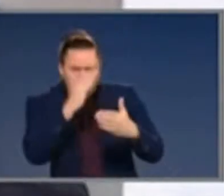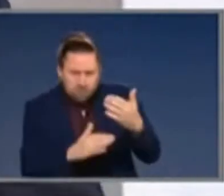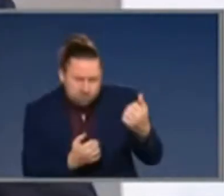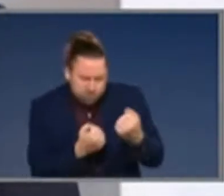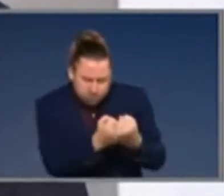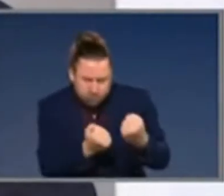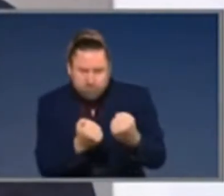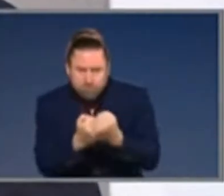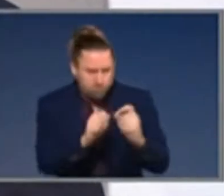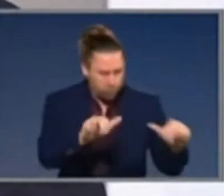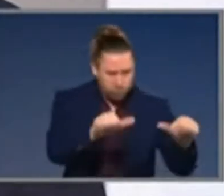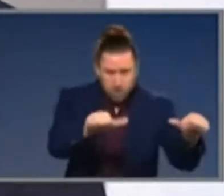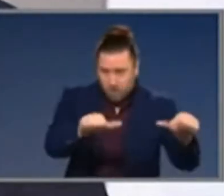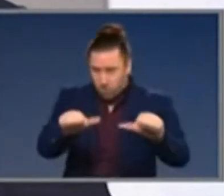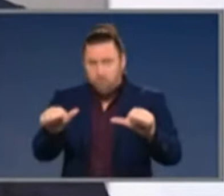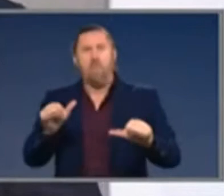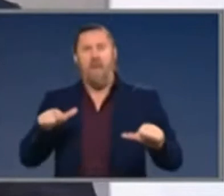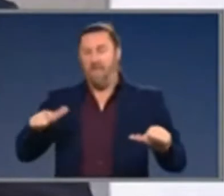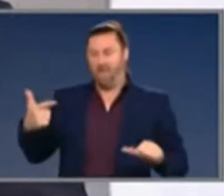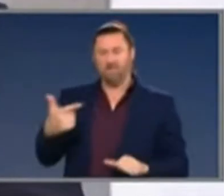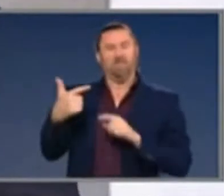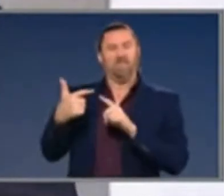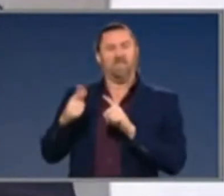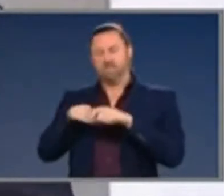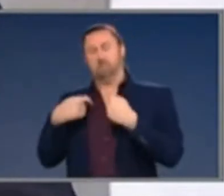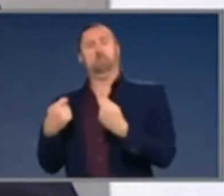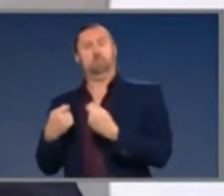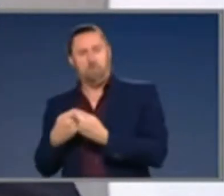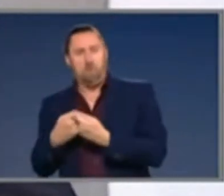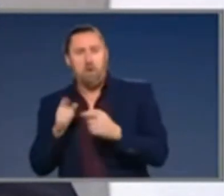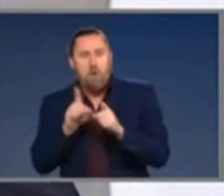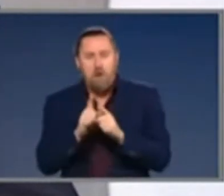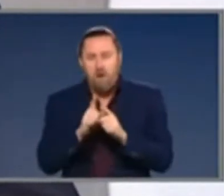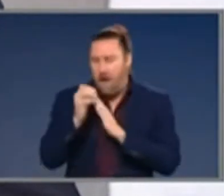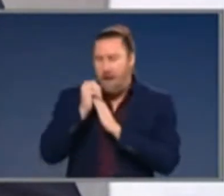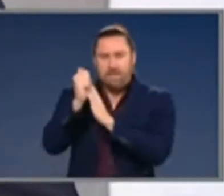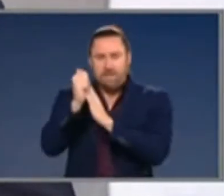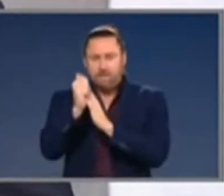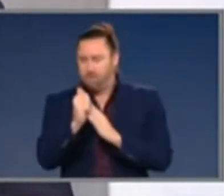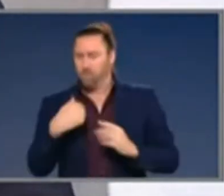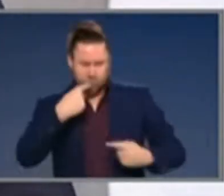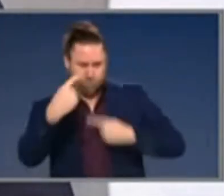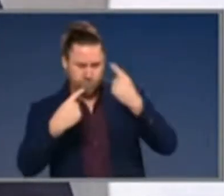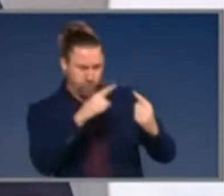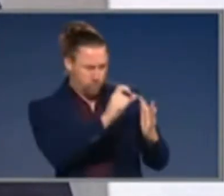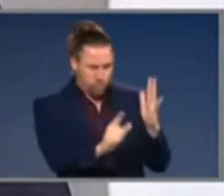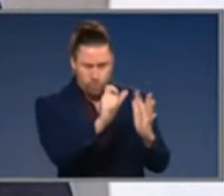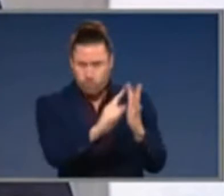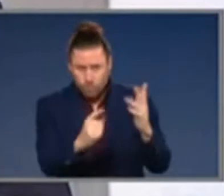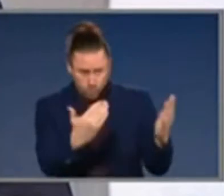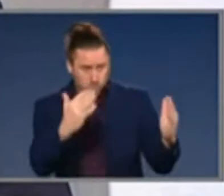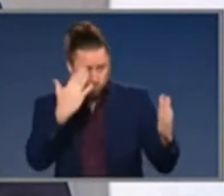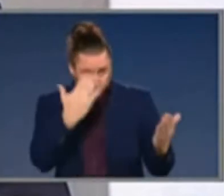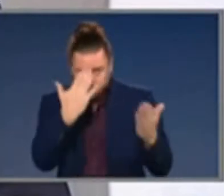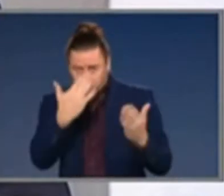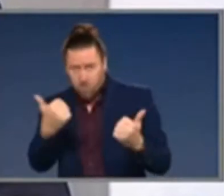support, but the leadership, medical leadership that is required in those critical situations. And that is